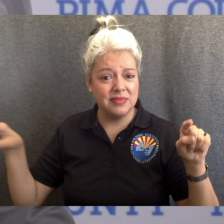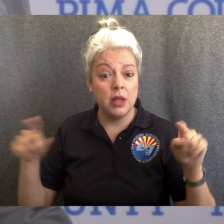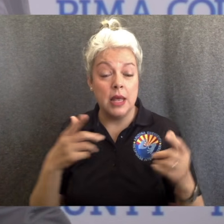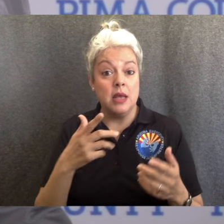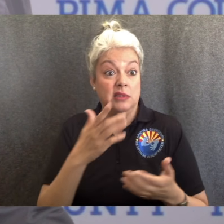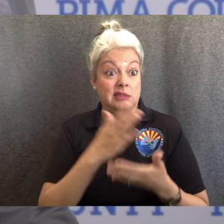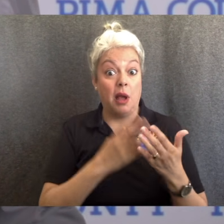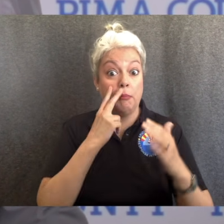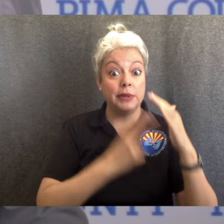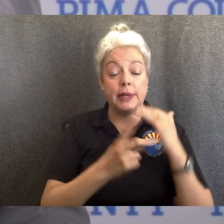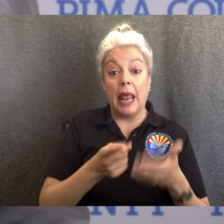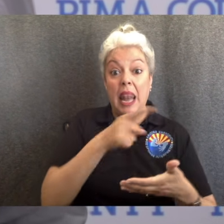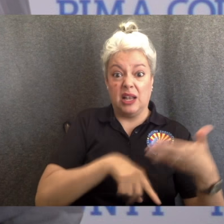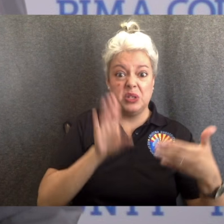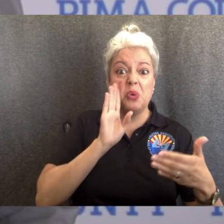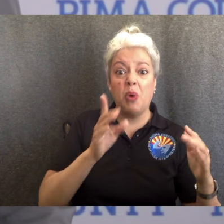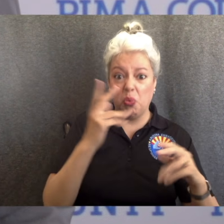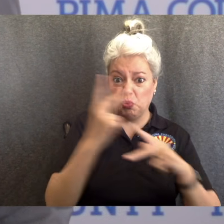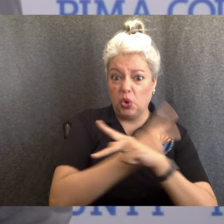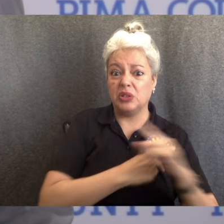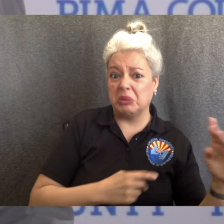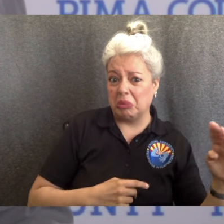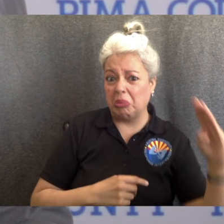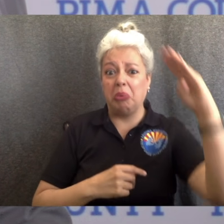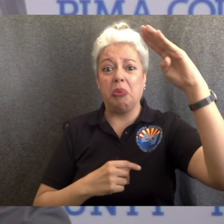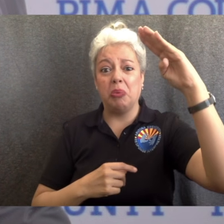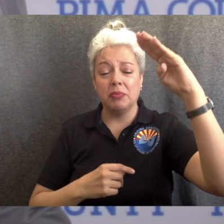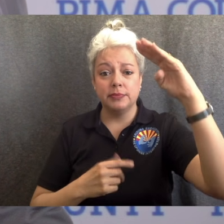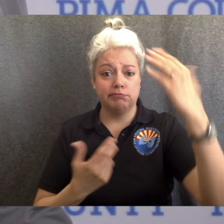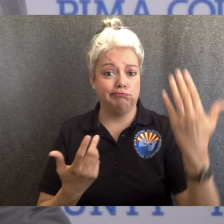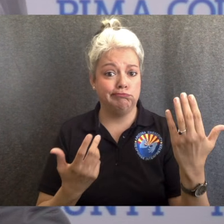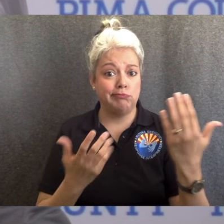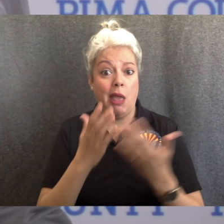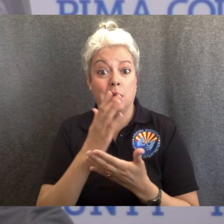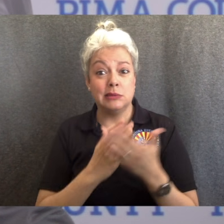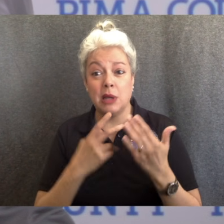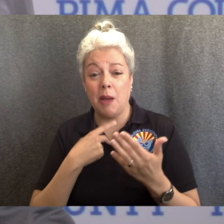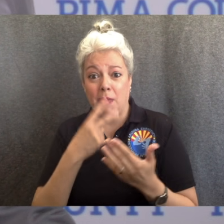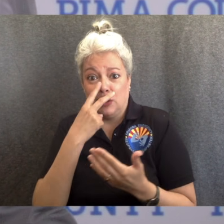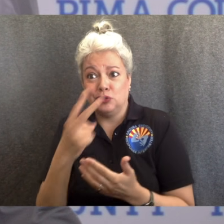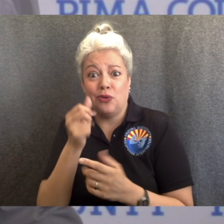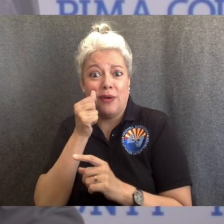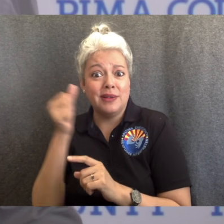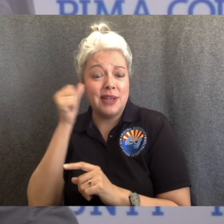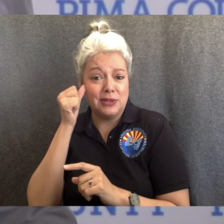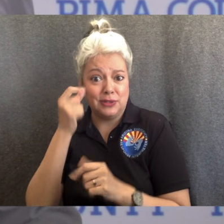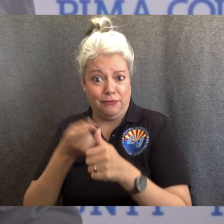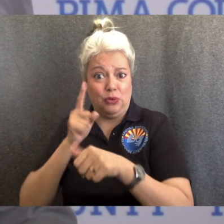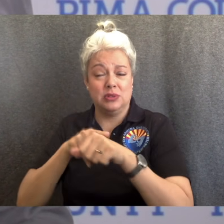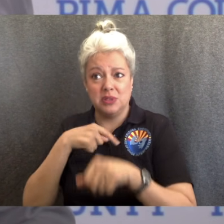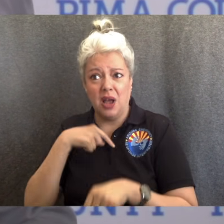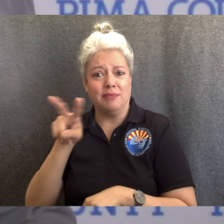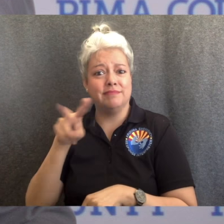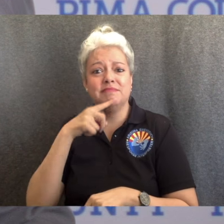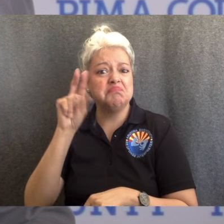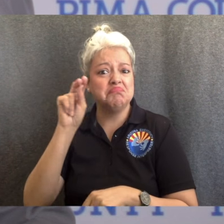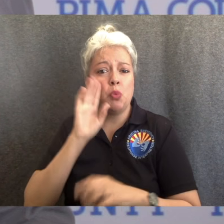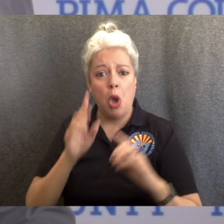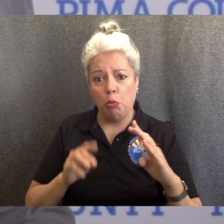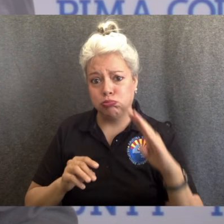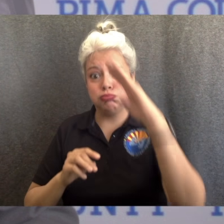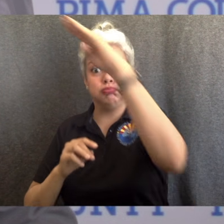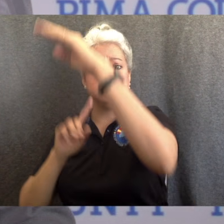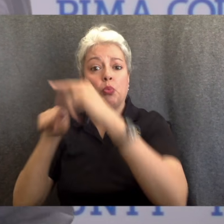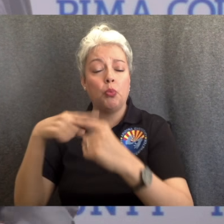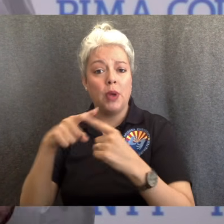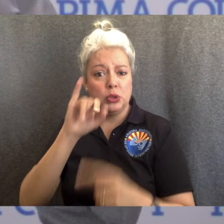Some other, another one I heard about just yesterday for the first time doesn't have us peaking until the middle of